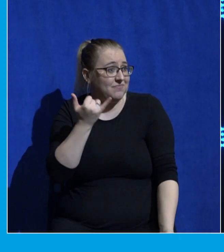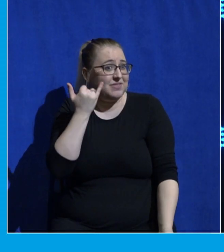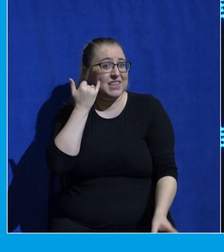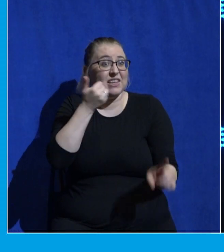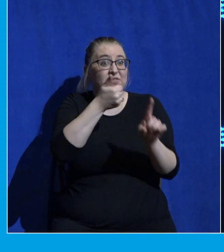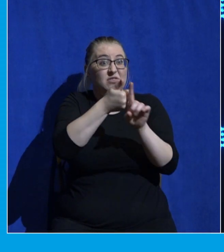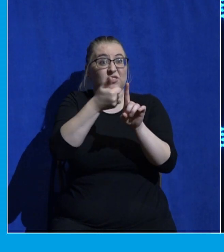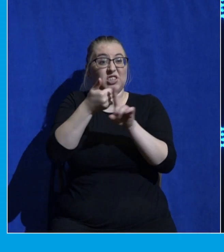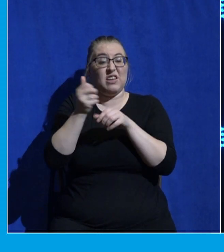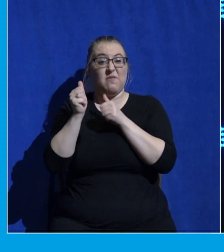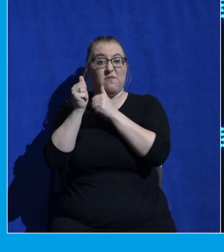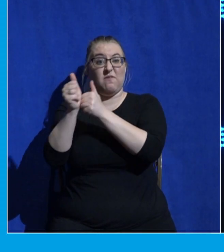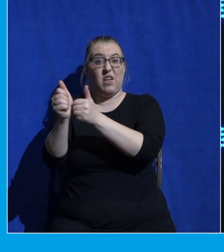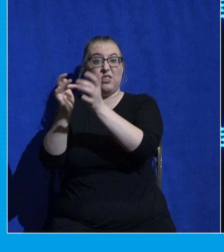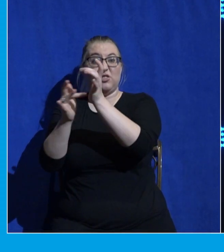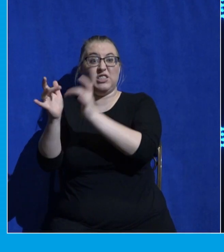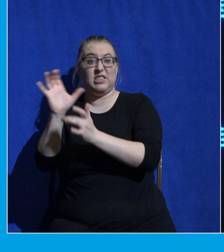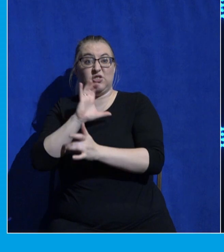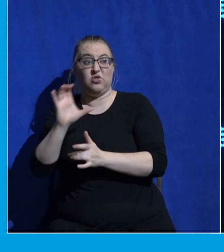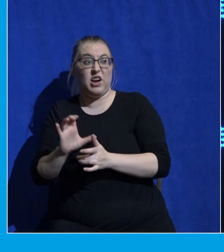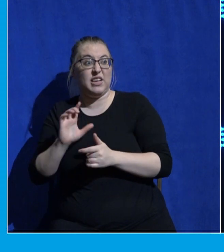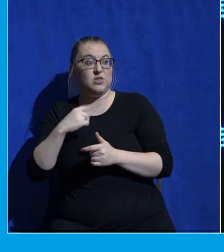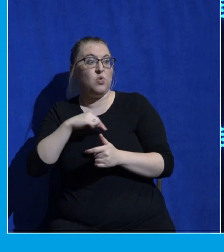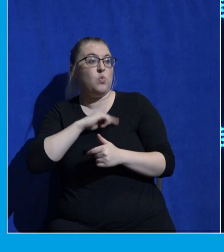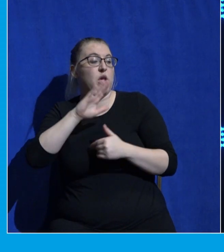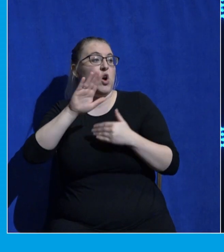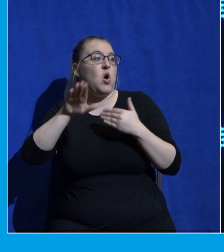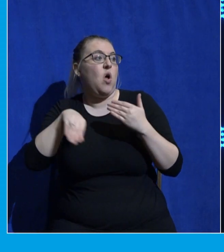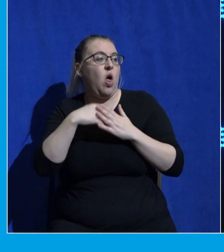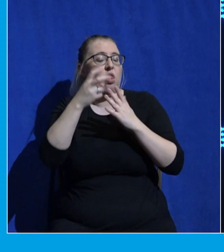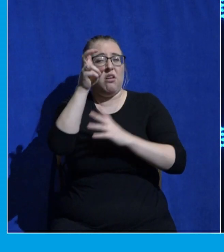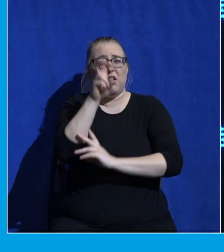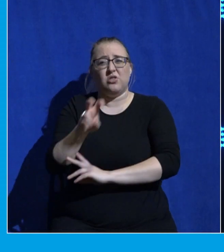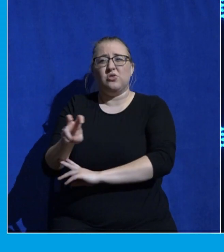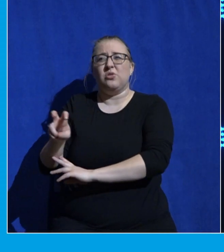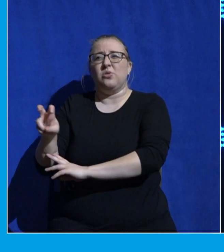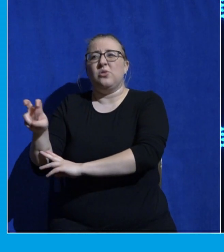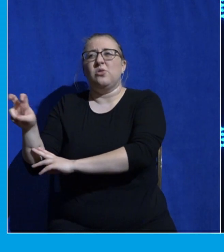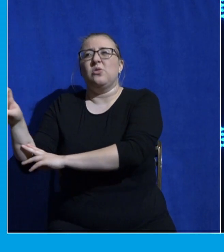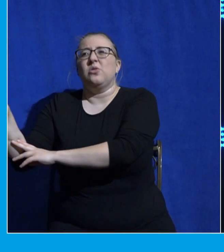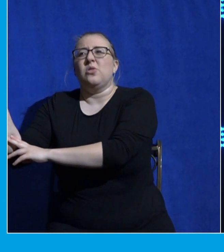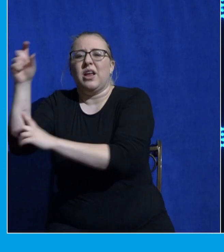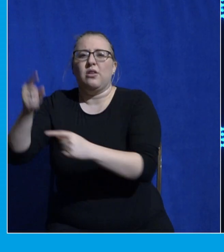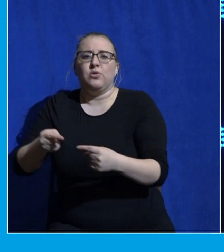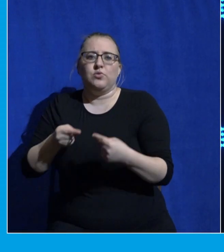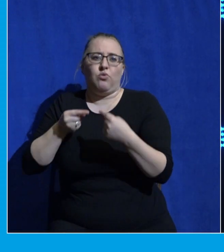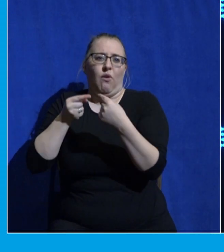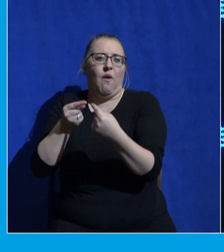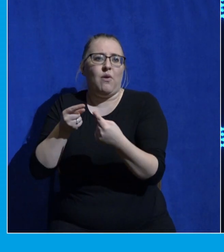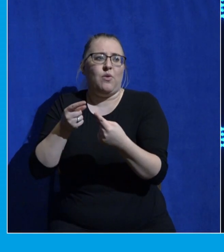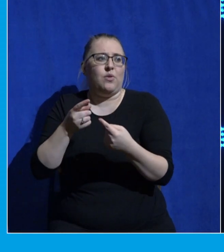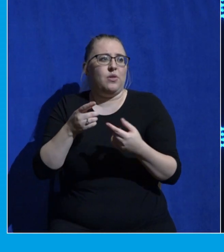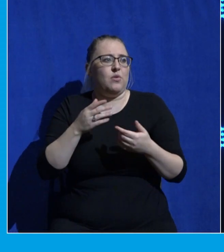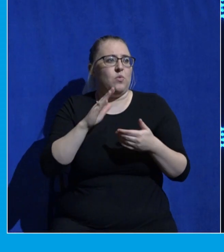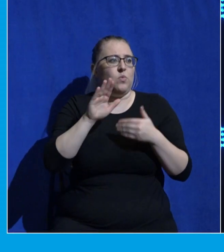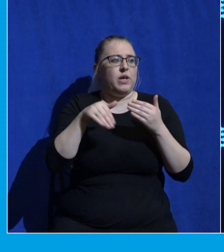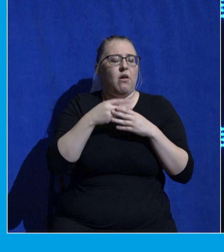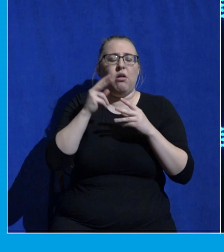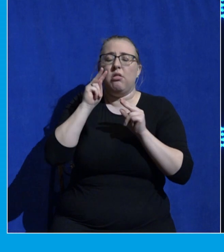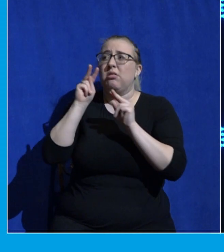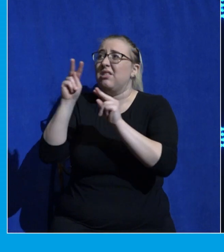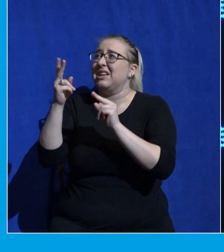Jesus Christ, all of us are on an uphill journey to this new Jerusalem this morning. All of us are looking in front of us, and we